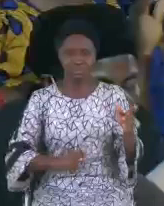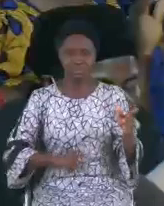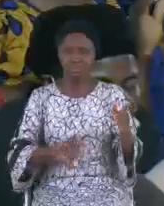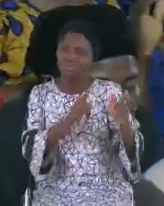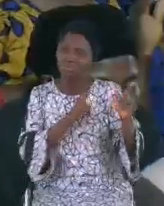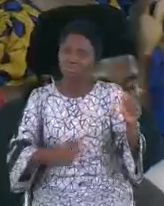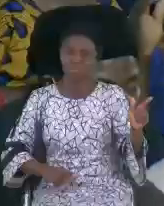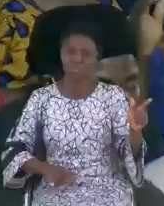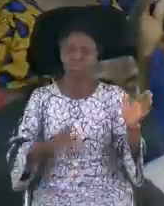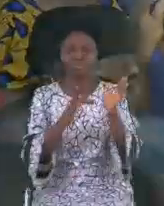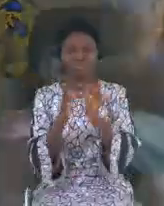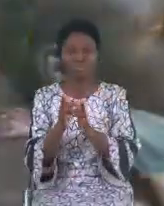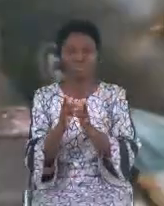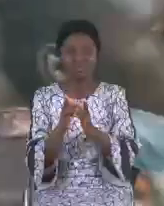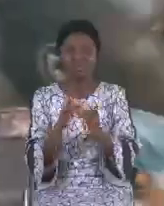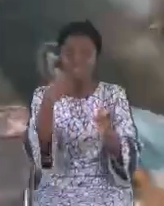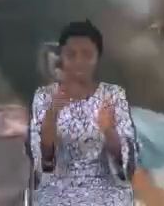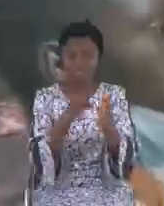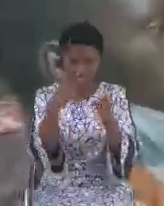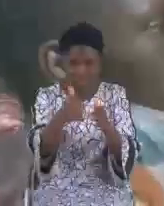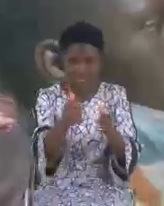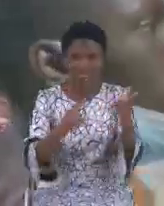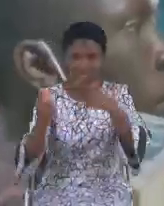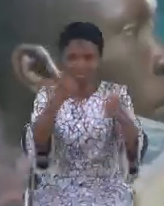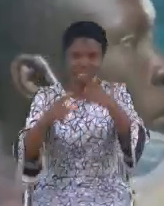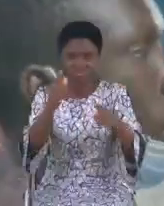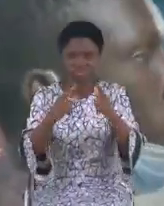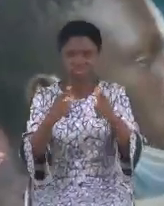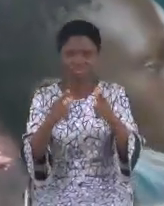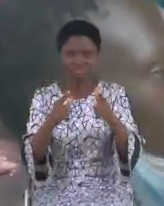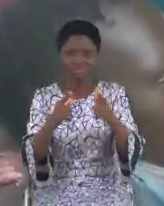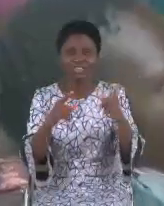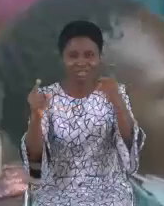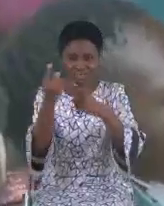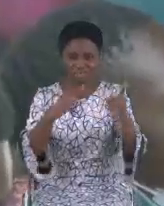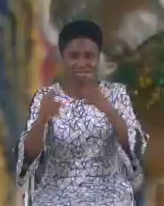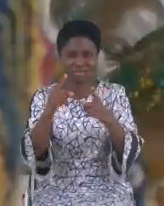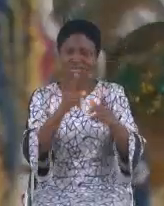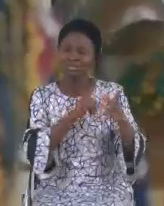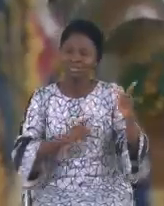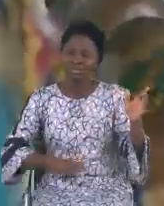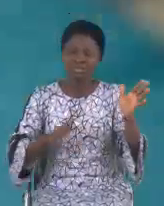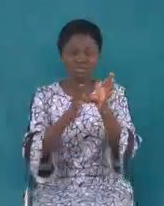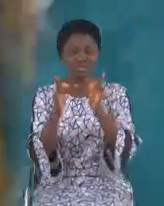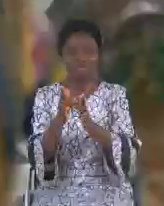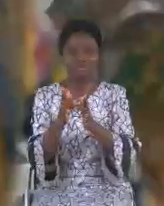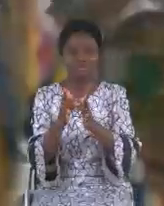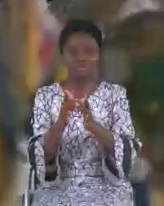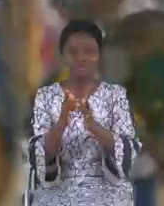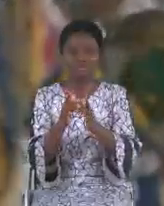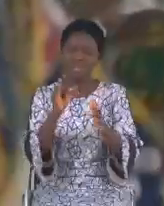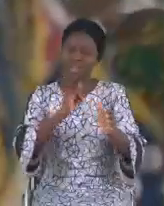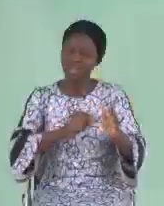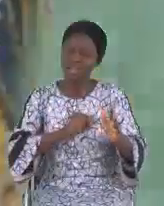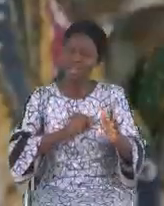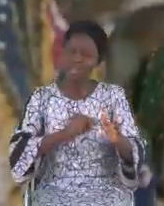Jesus, say it aloud. Lord Jesus, I receive you today as my